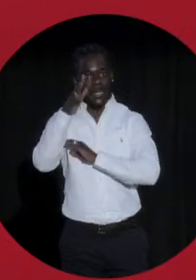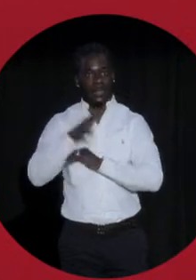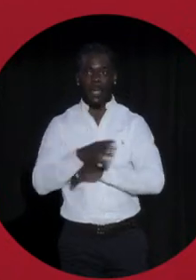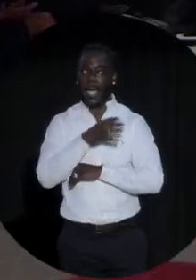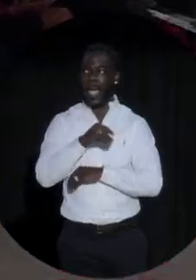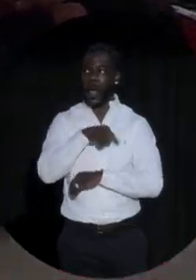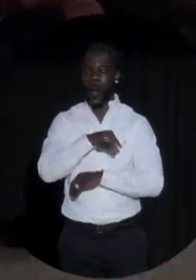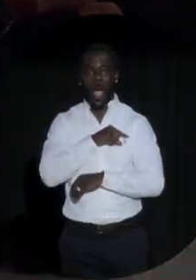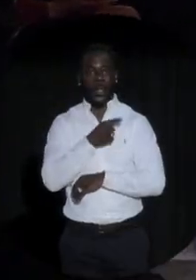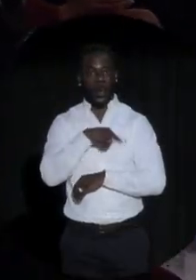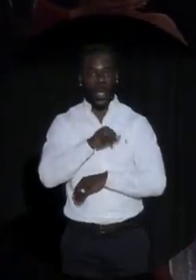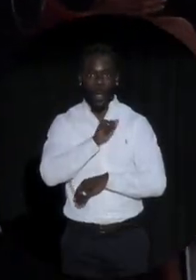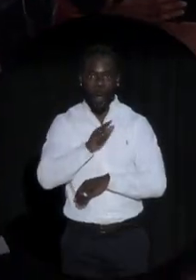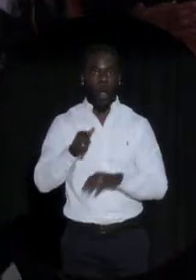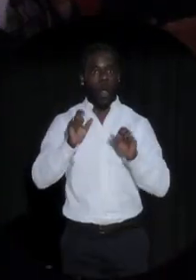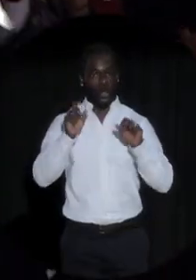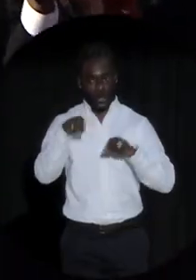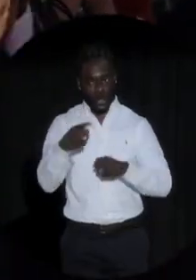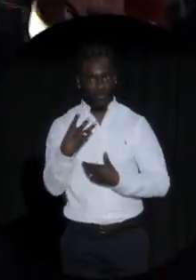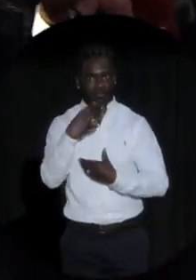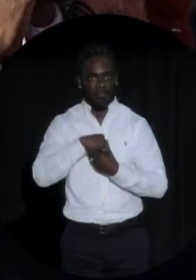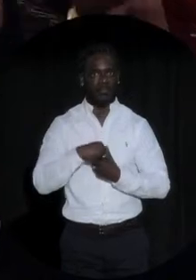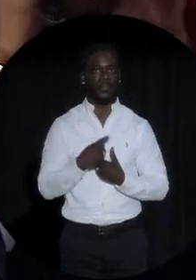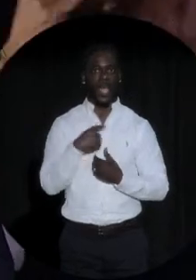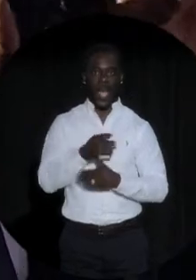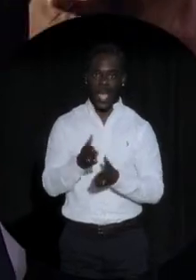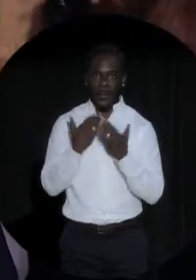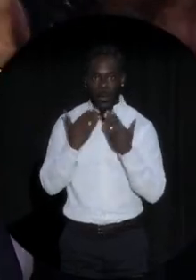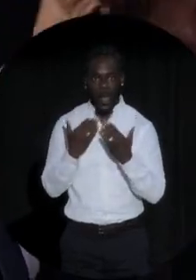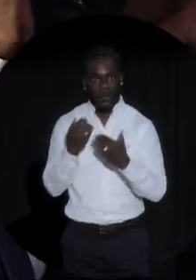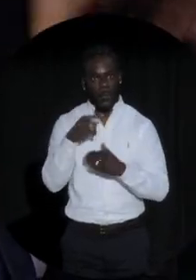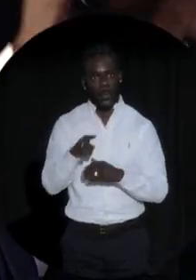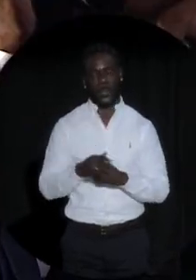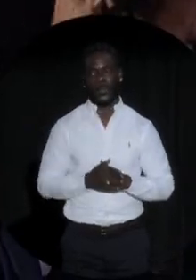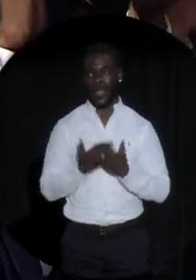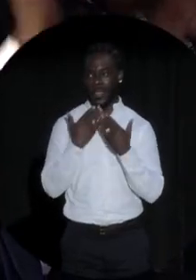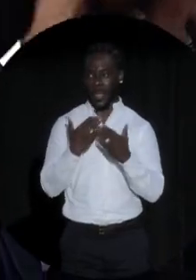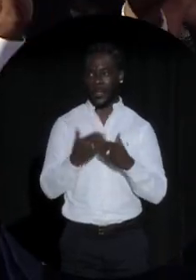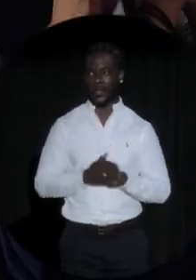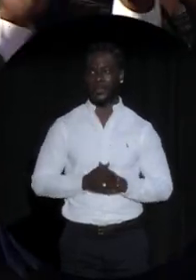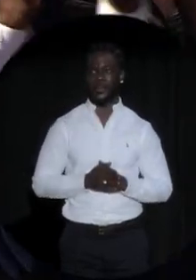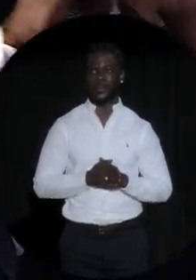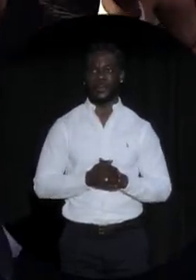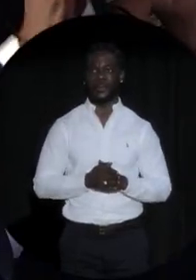we all could emulate. I am grateful to you. Thank you.